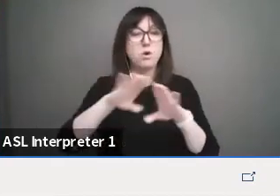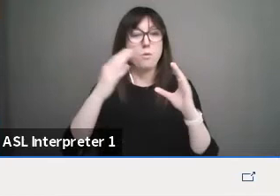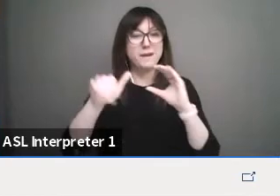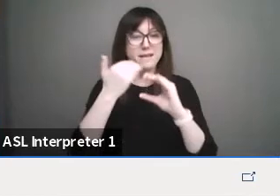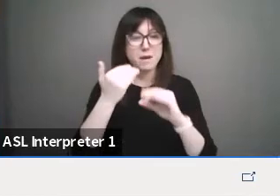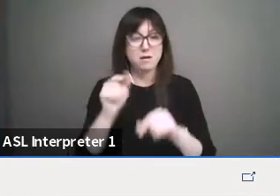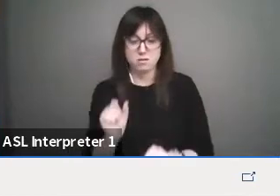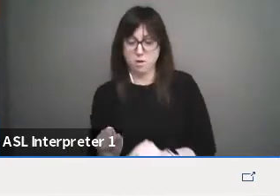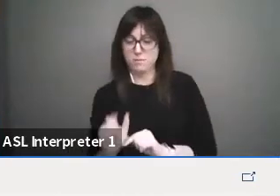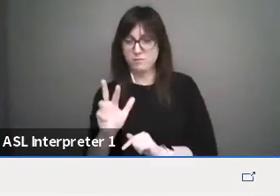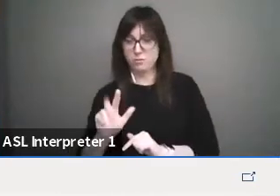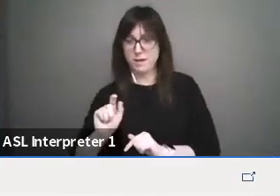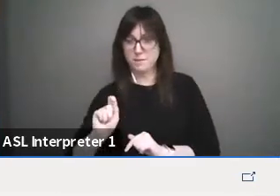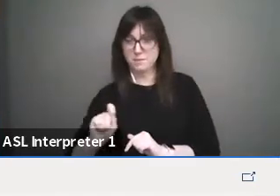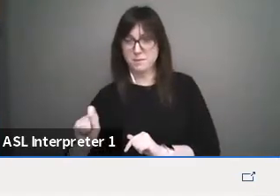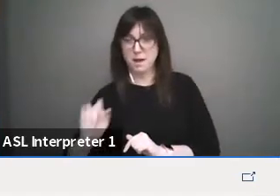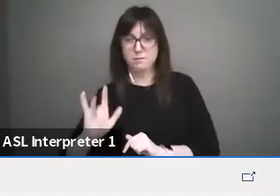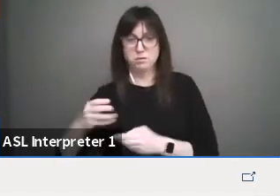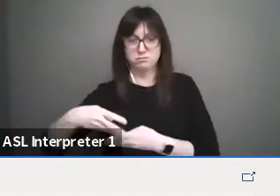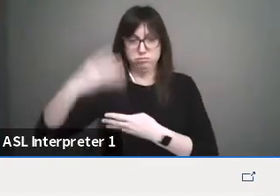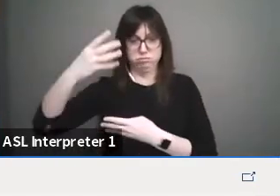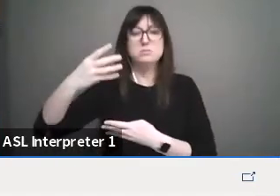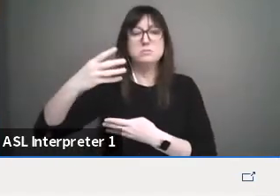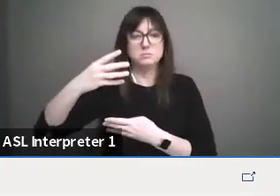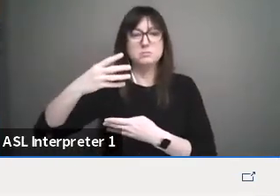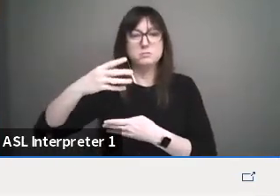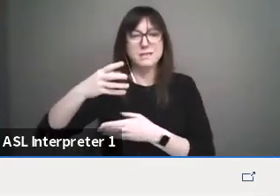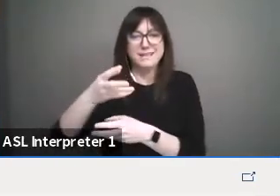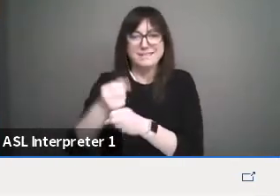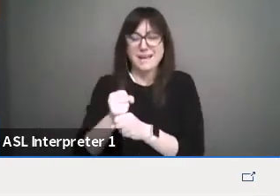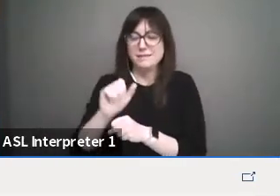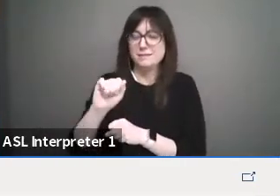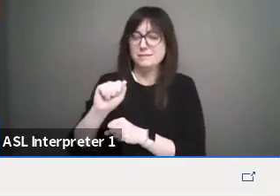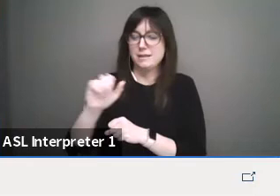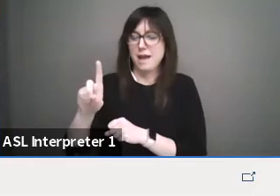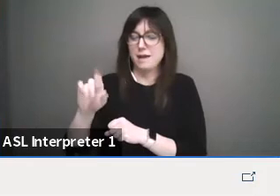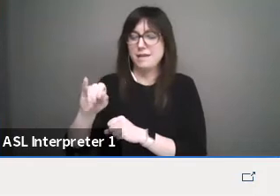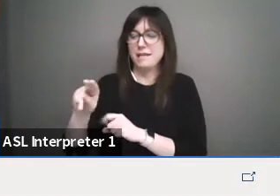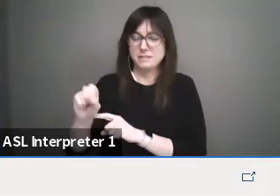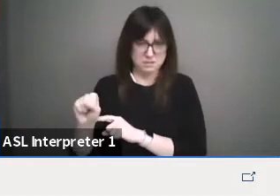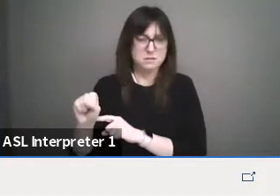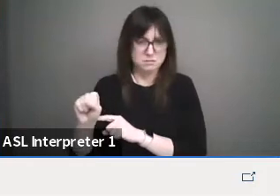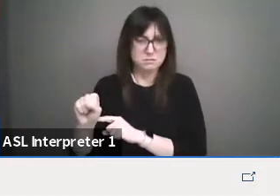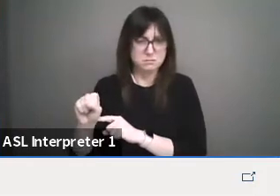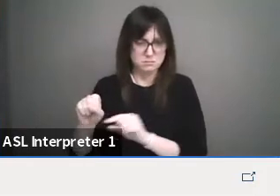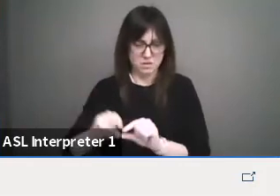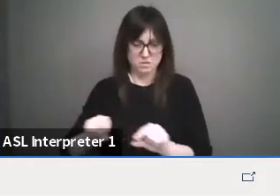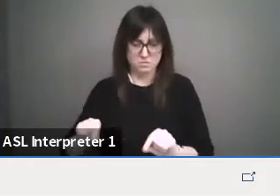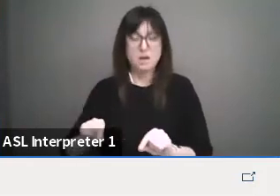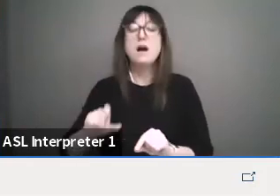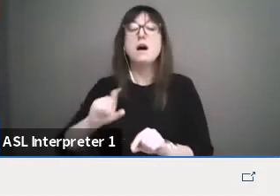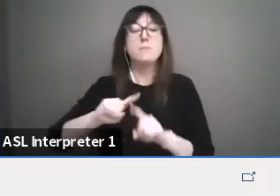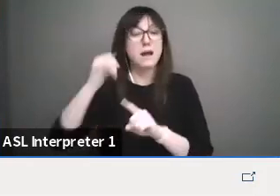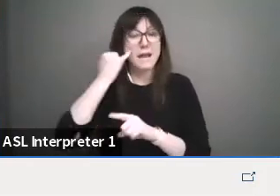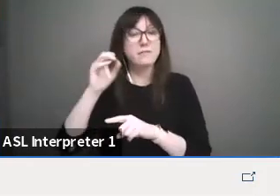add-ins. If you have Outlook for desktop, like most corporations have, you will have a get add-ins button on the home page